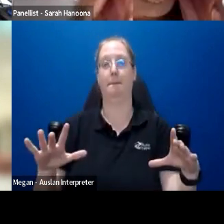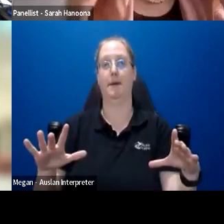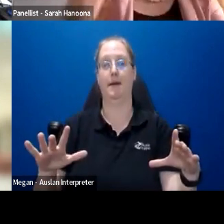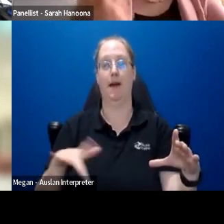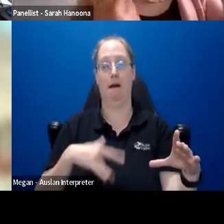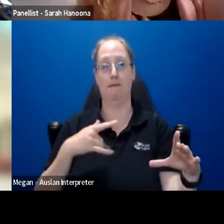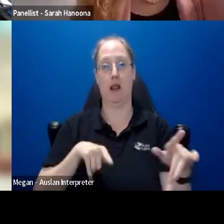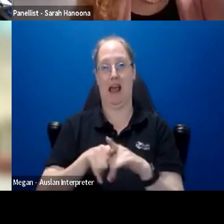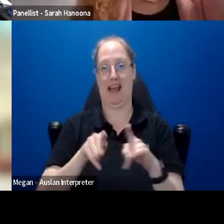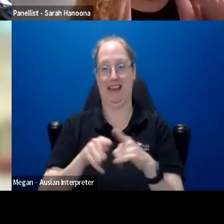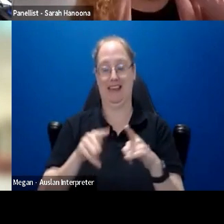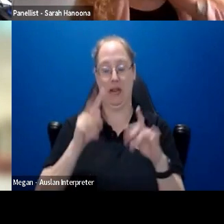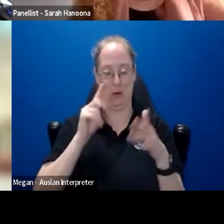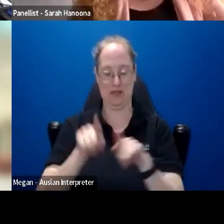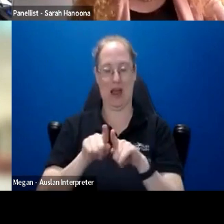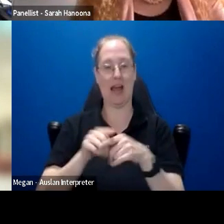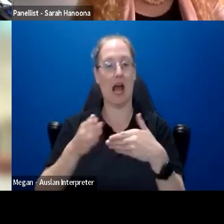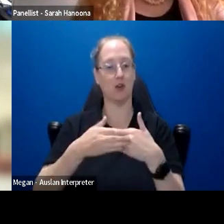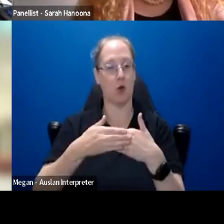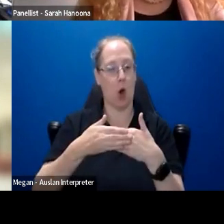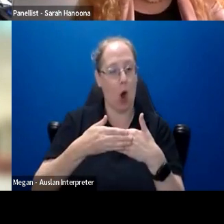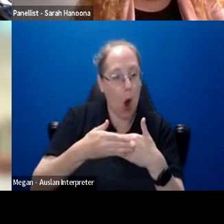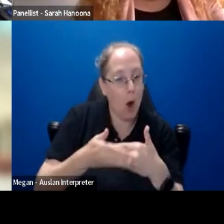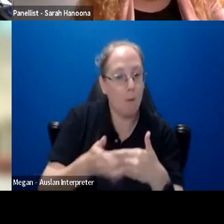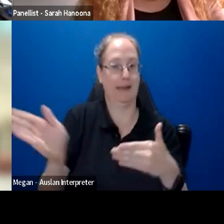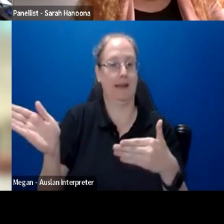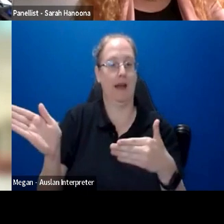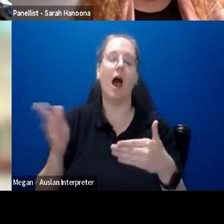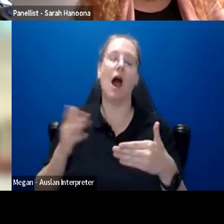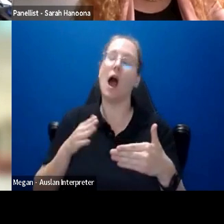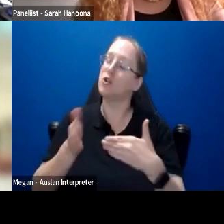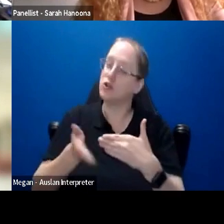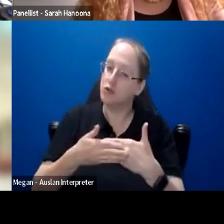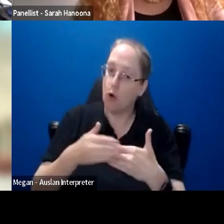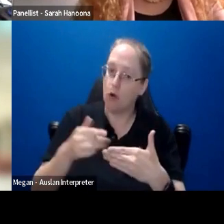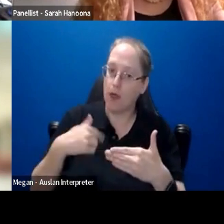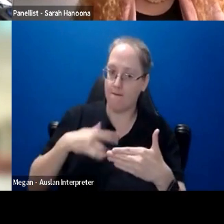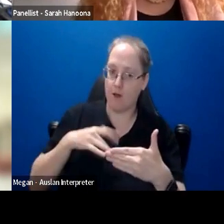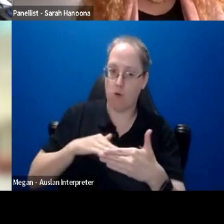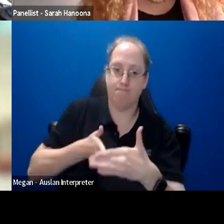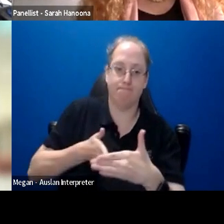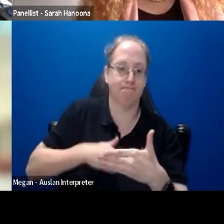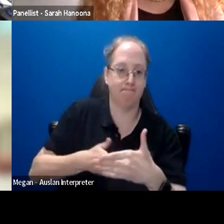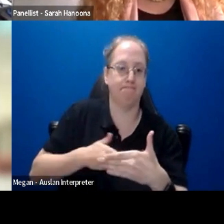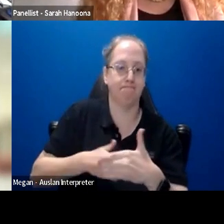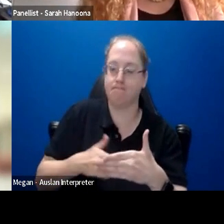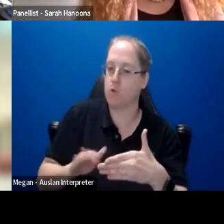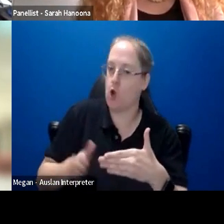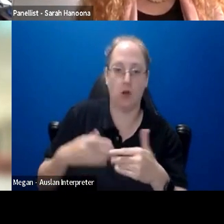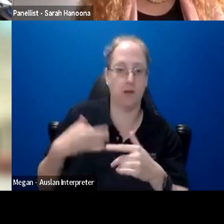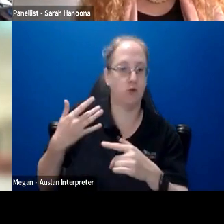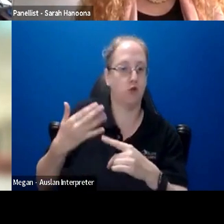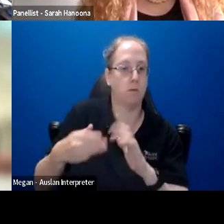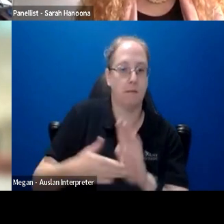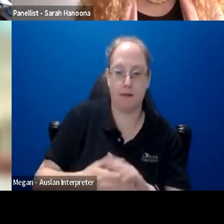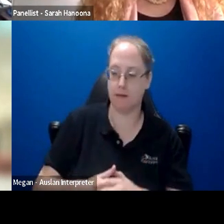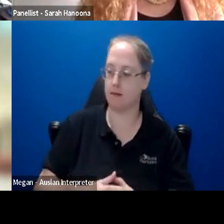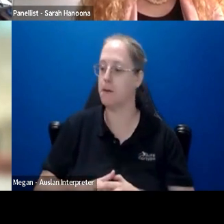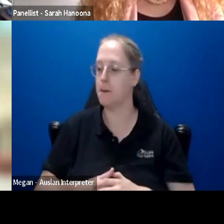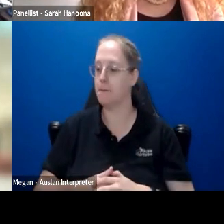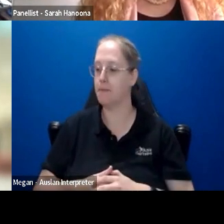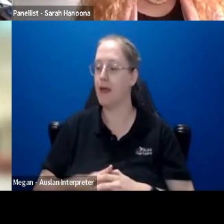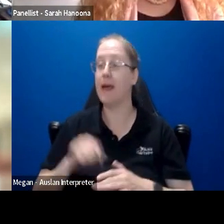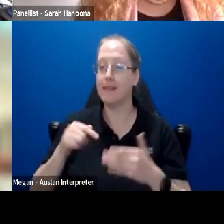door opening, a door that I was struggling to open for like so many months. By opening this door, I saw like so many